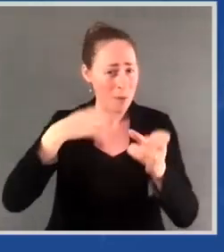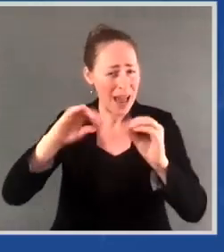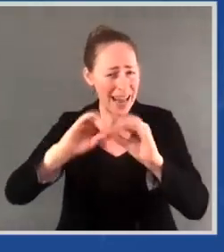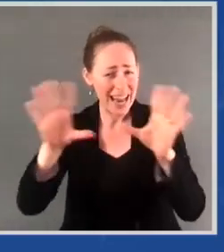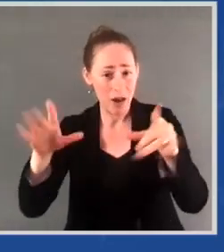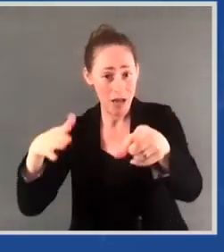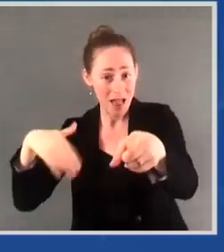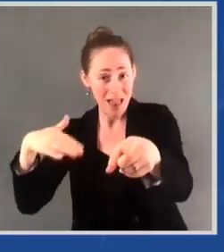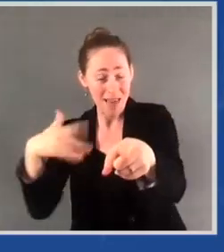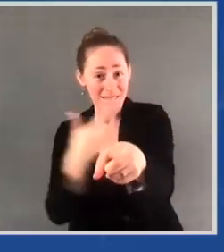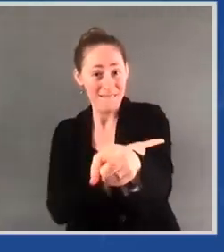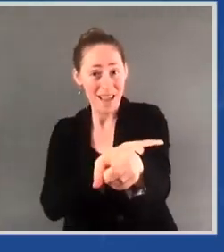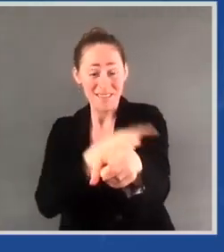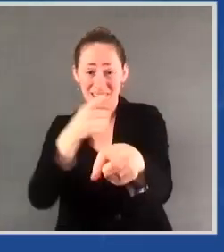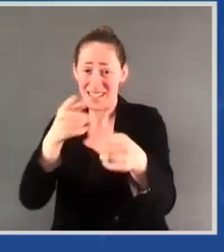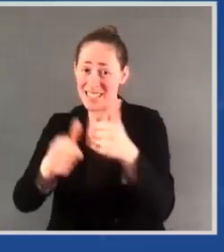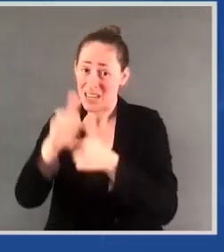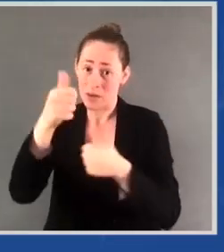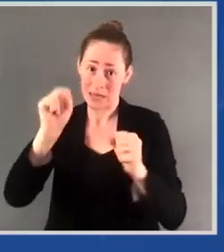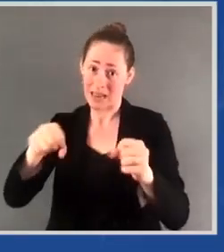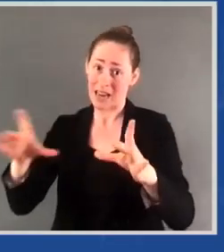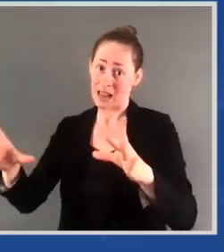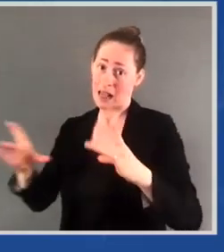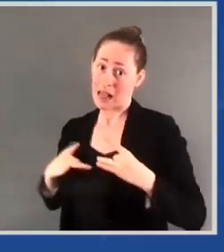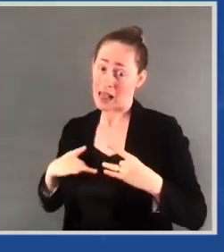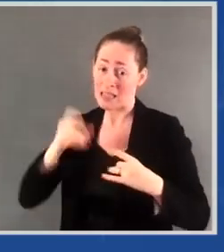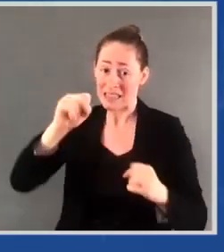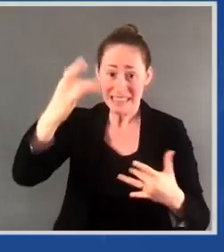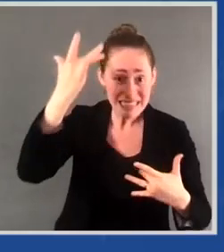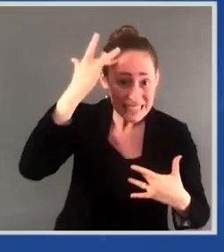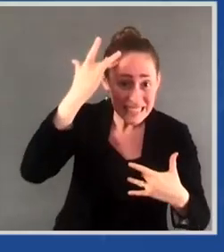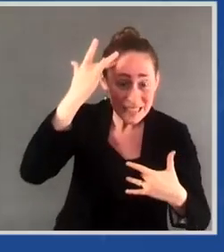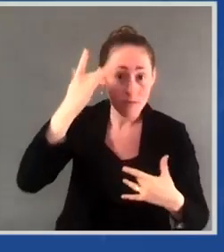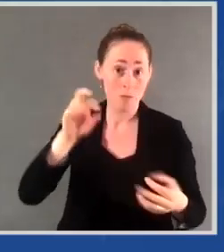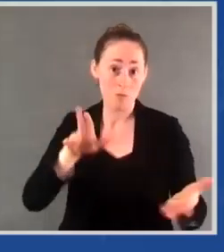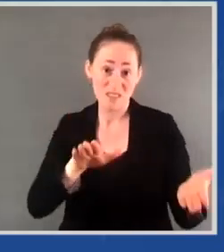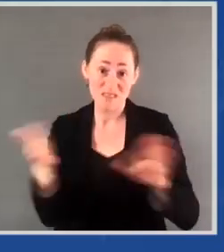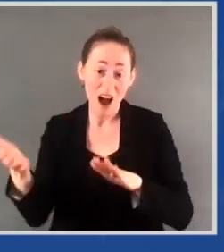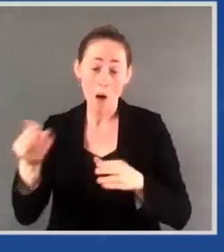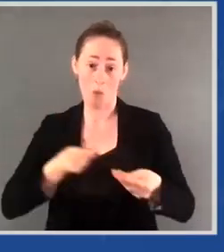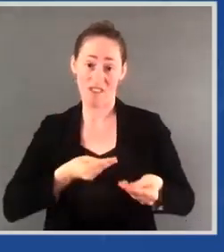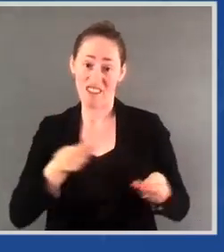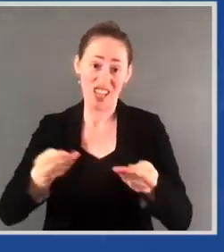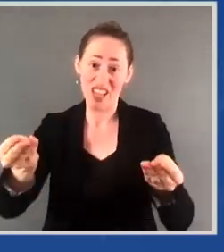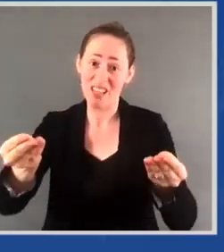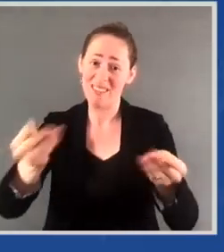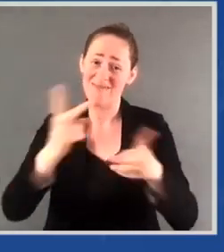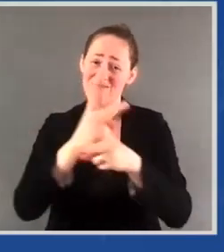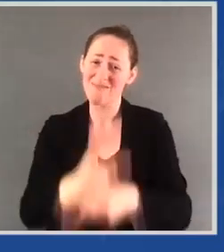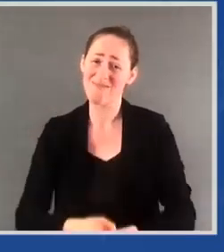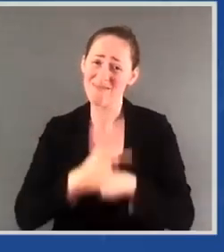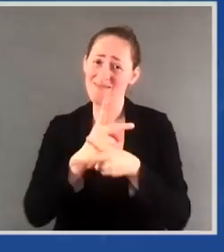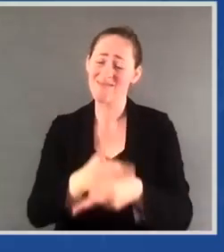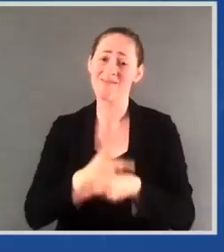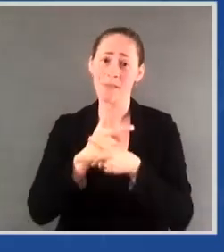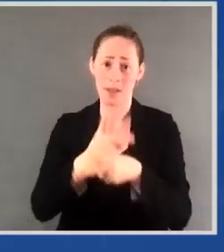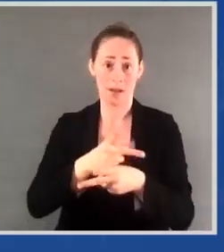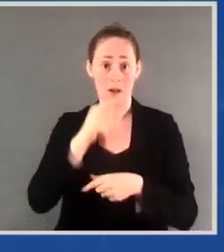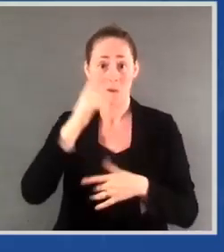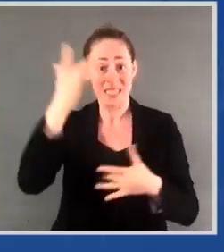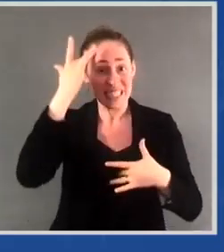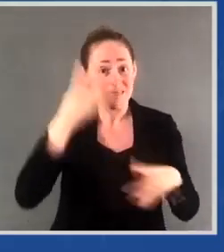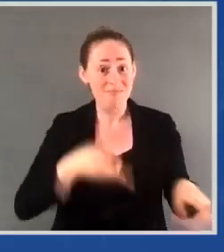getting seriously ill or dying or spreading it. People getting seriously ill and being hospitalized due to